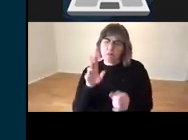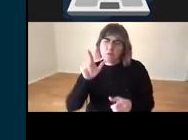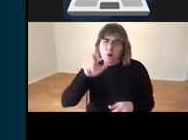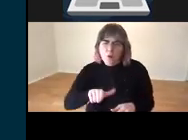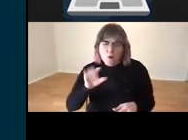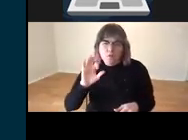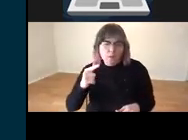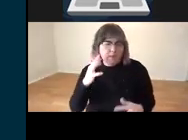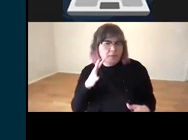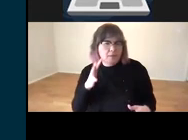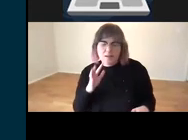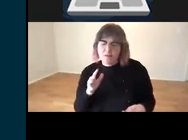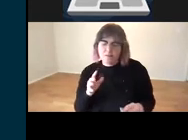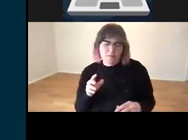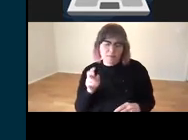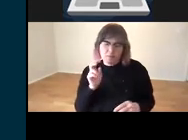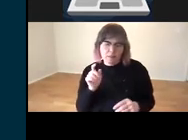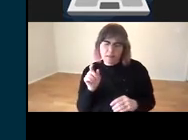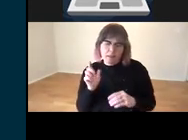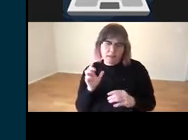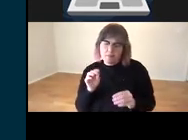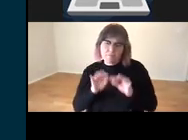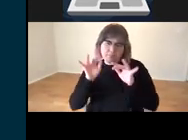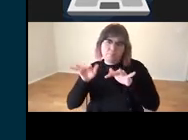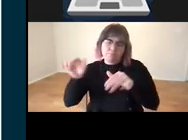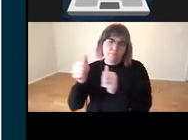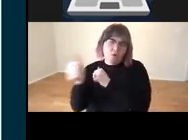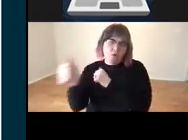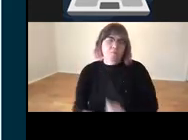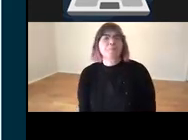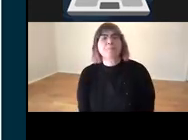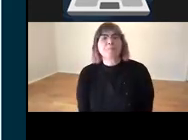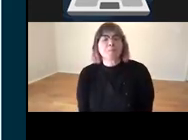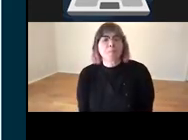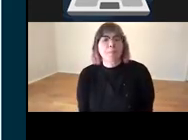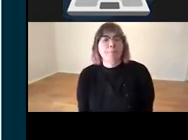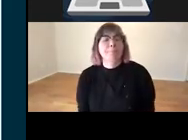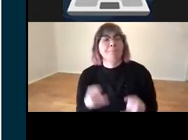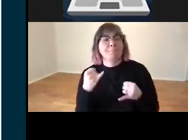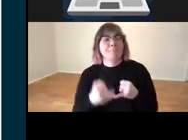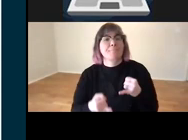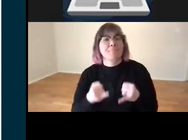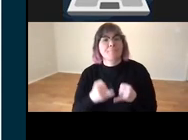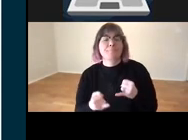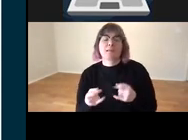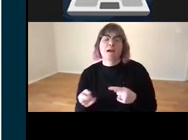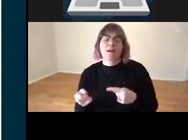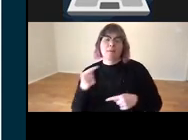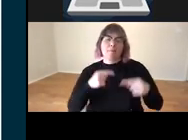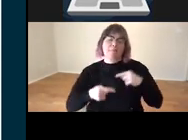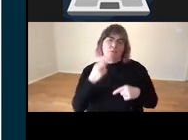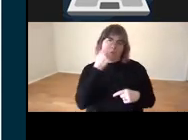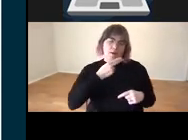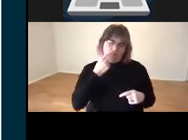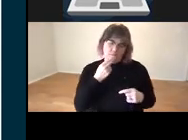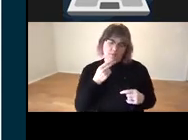can travel farther distances in the ocean. All right. And the last one, bringing it kind of back to Hawaii that I